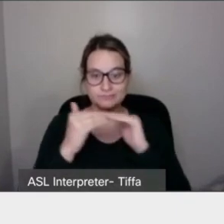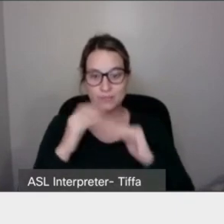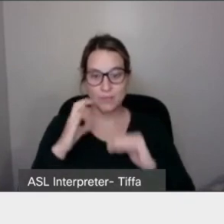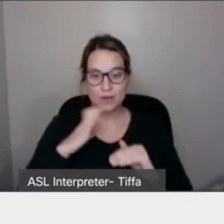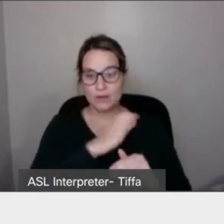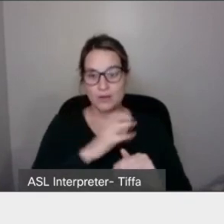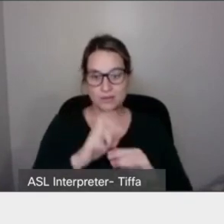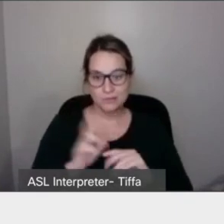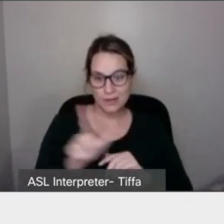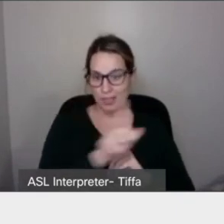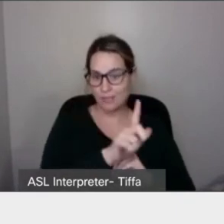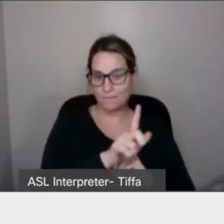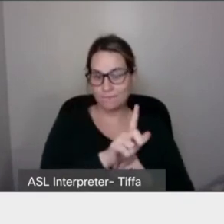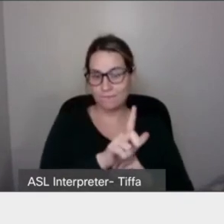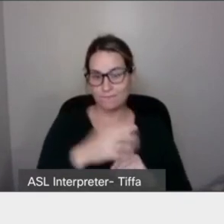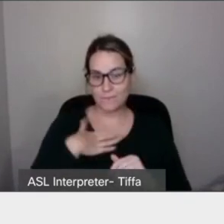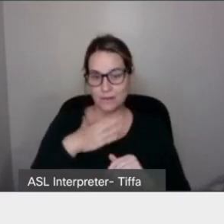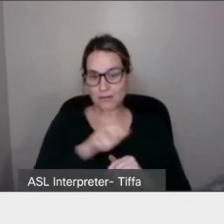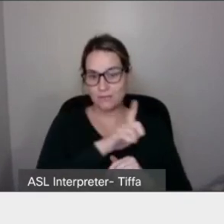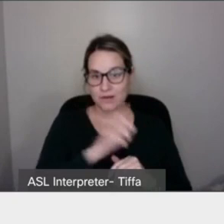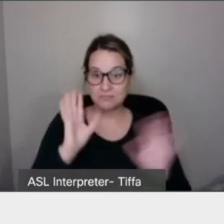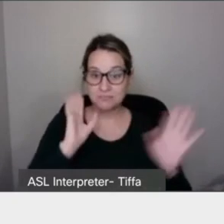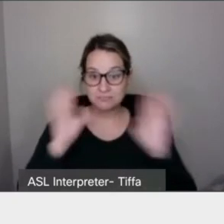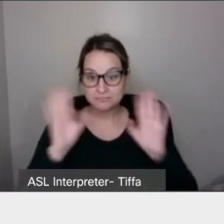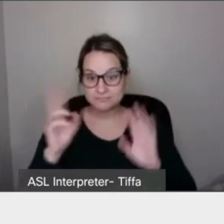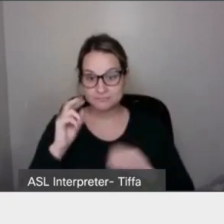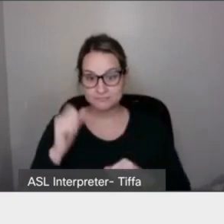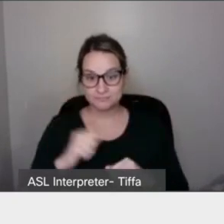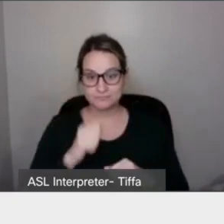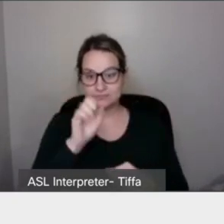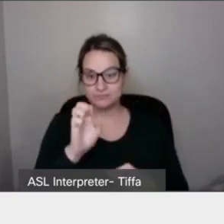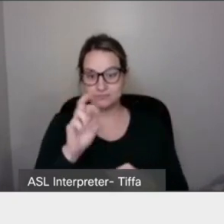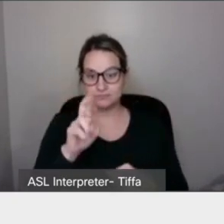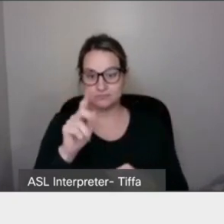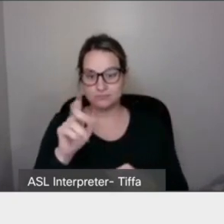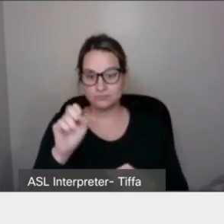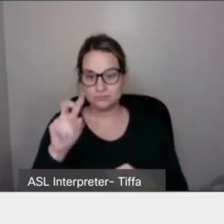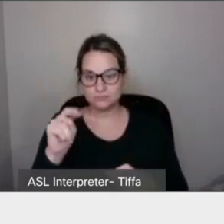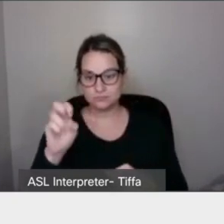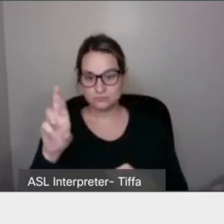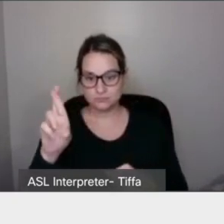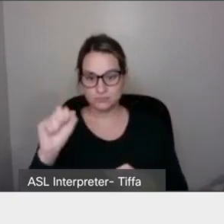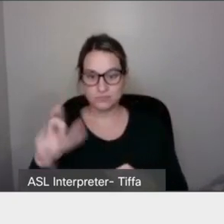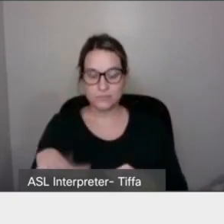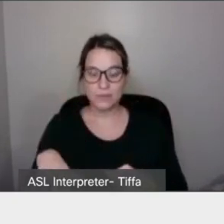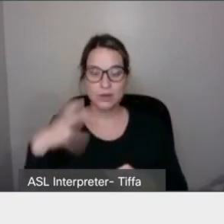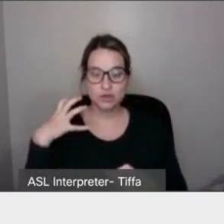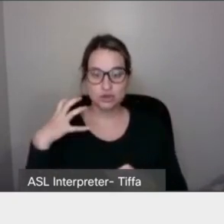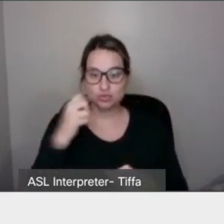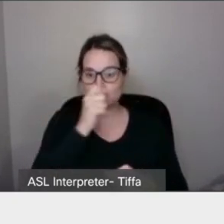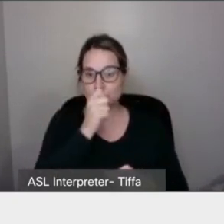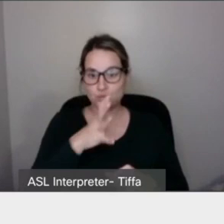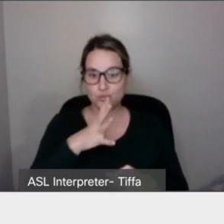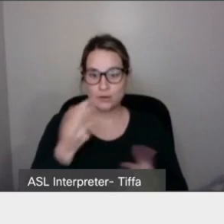to my immediate left here. Hello, my name is Erica Newberg, and I am chairwoman,